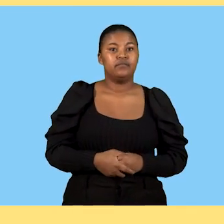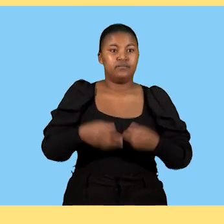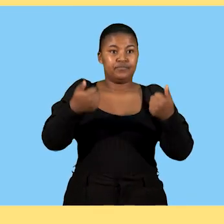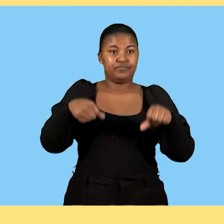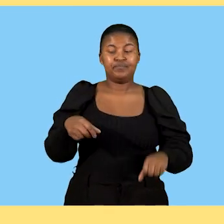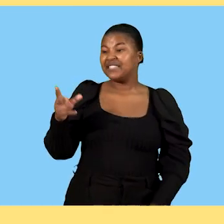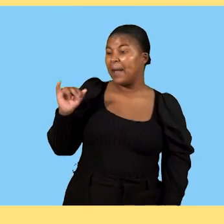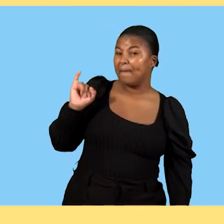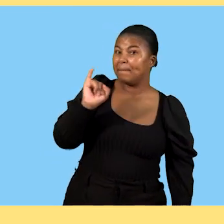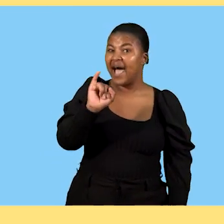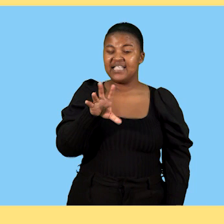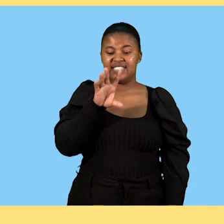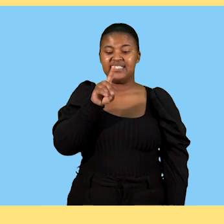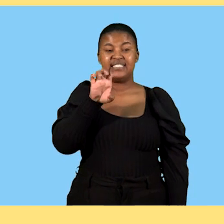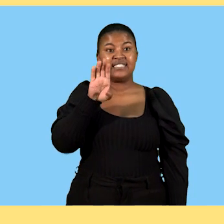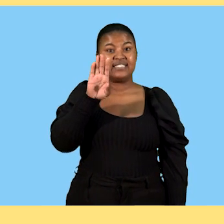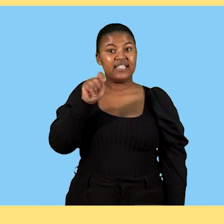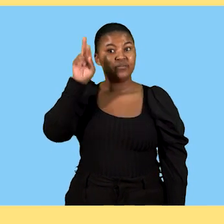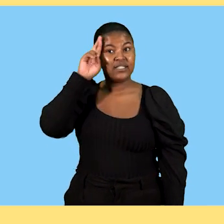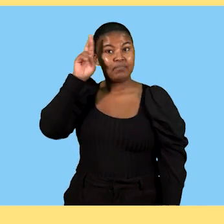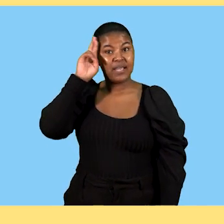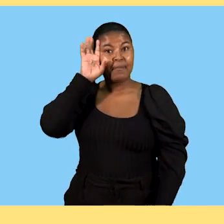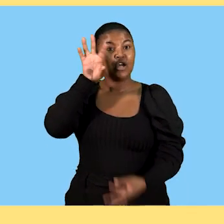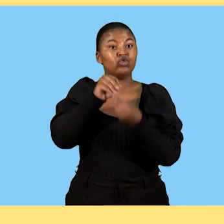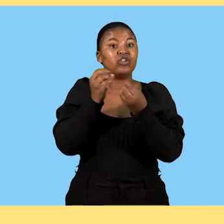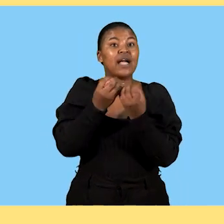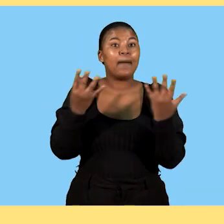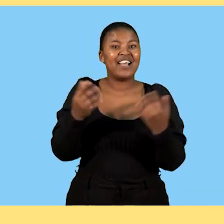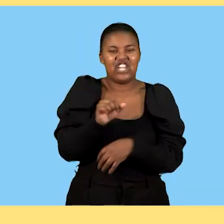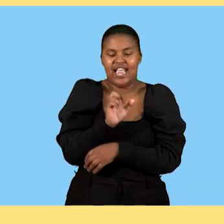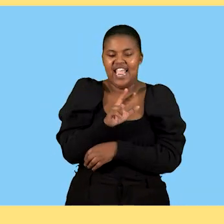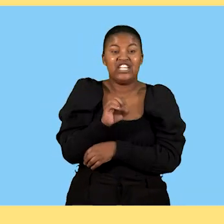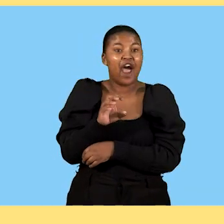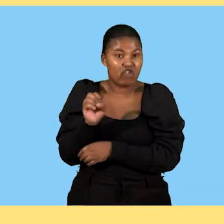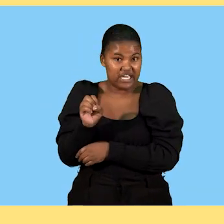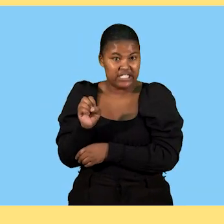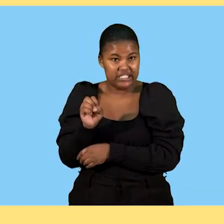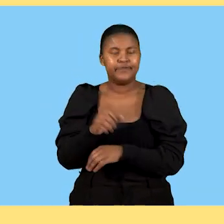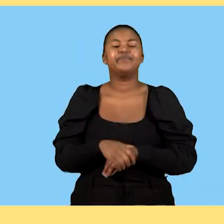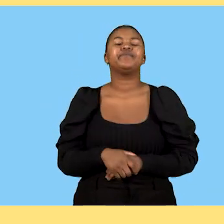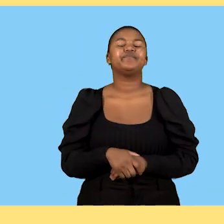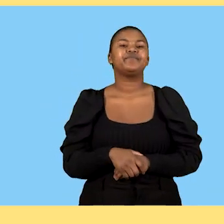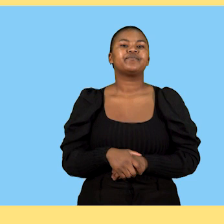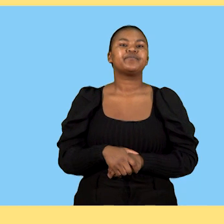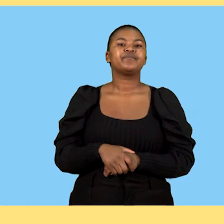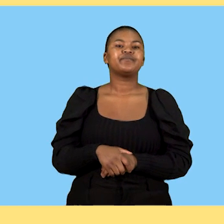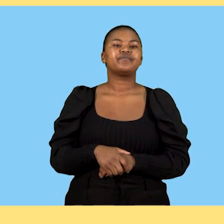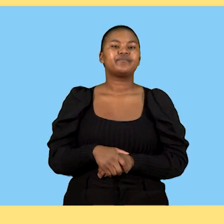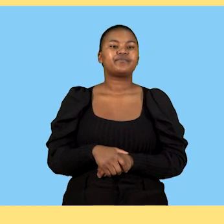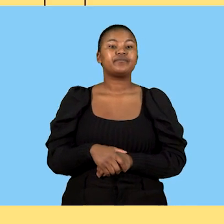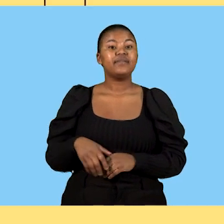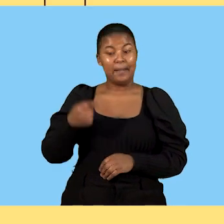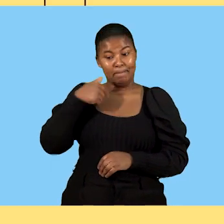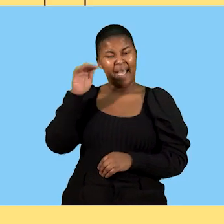Our bad debts had a total brought forward, if you remember, it was 800. So my total brought forward was